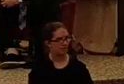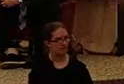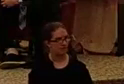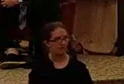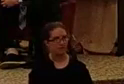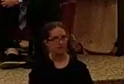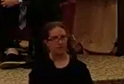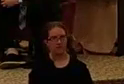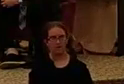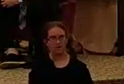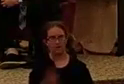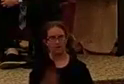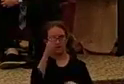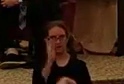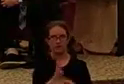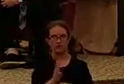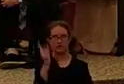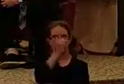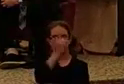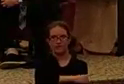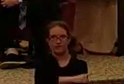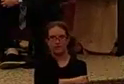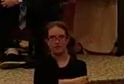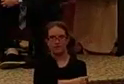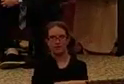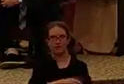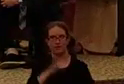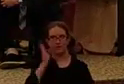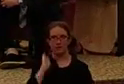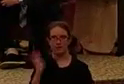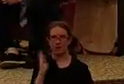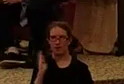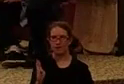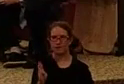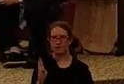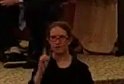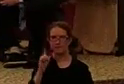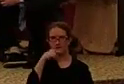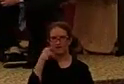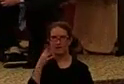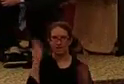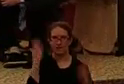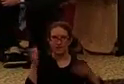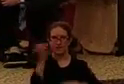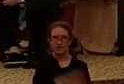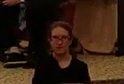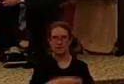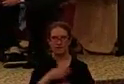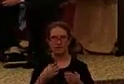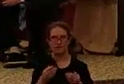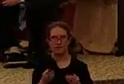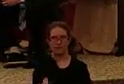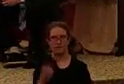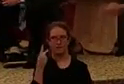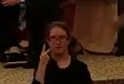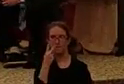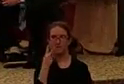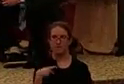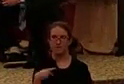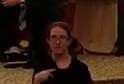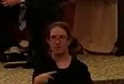He said, I get to my job today. And my boss at the end of the day said, here's your pink slip. You're